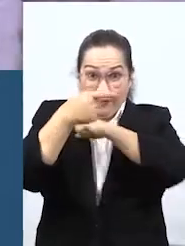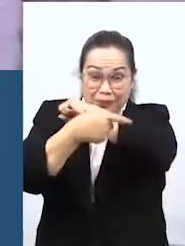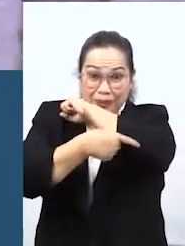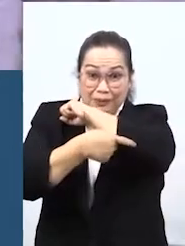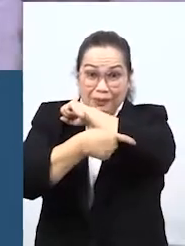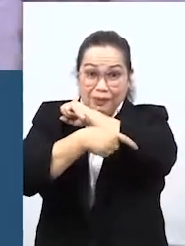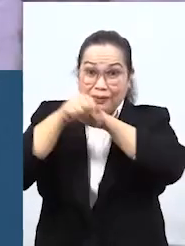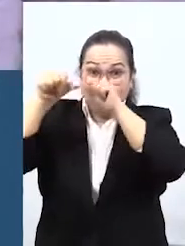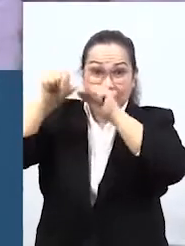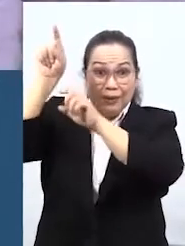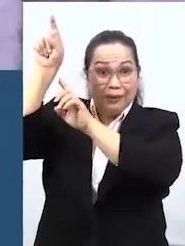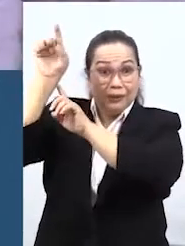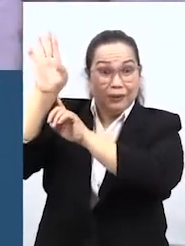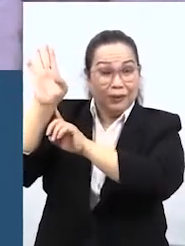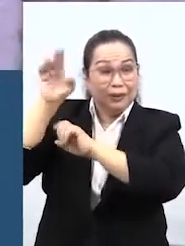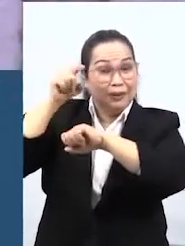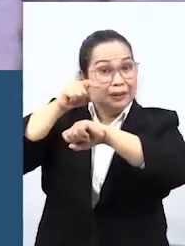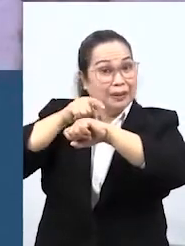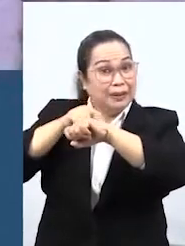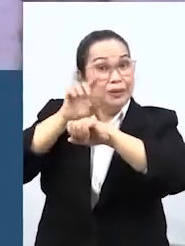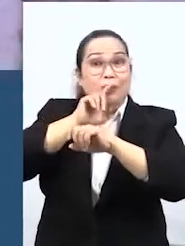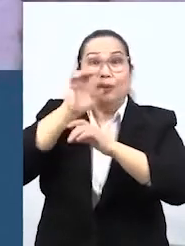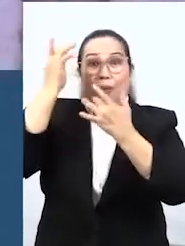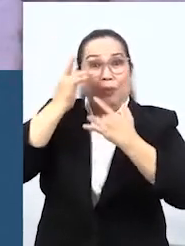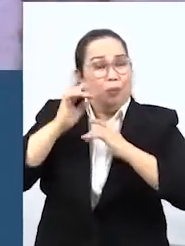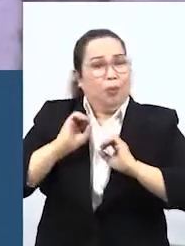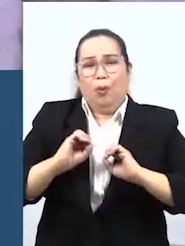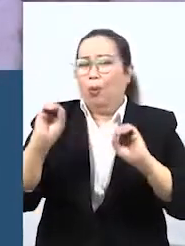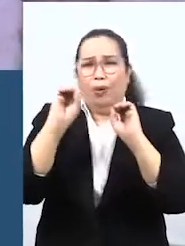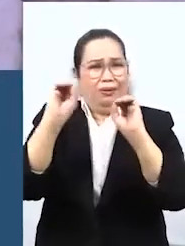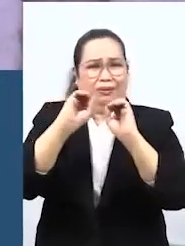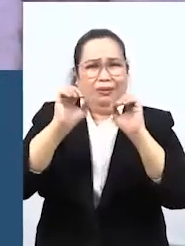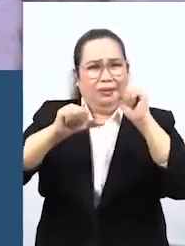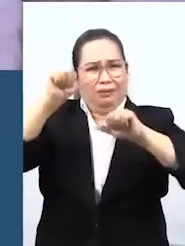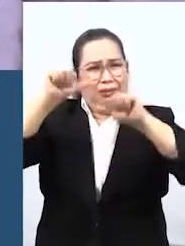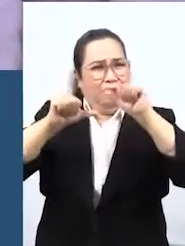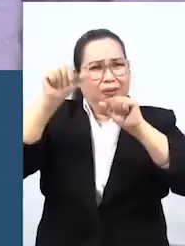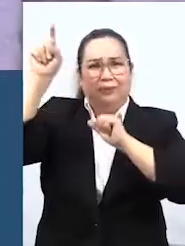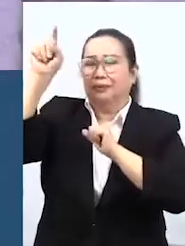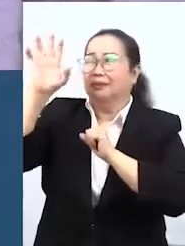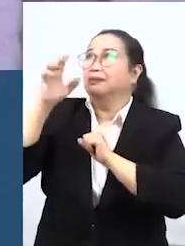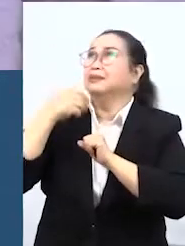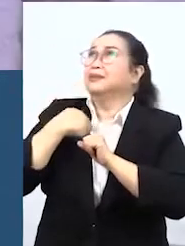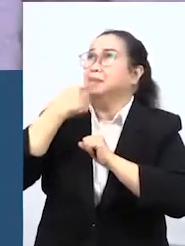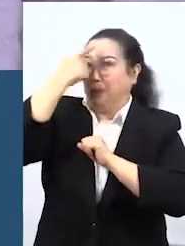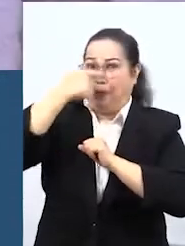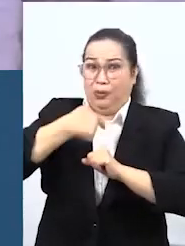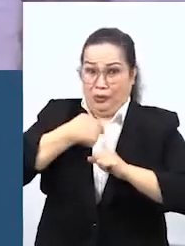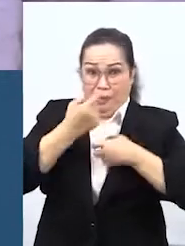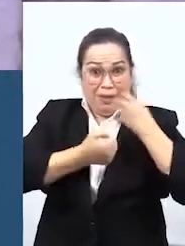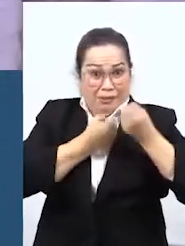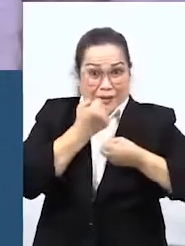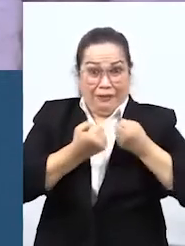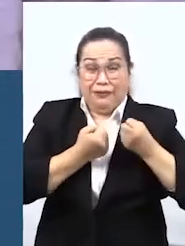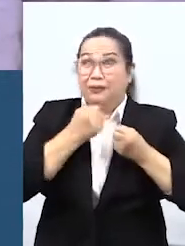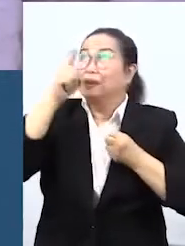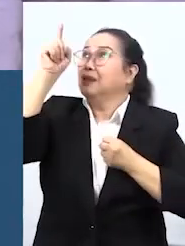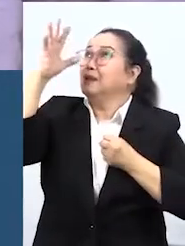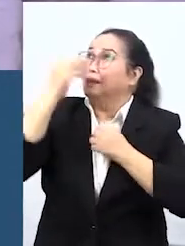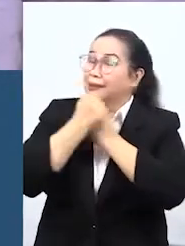God's goodness and kindness suffering will tempt you to doubt God's love and